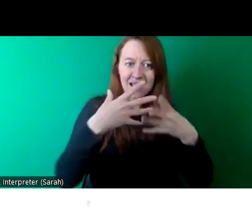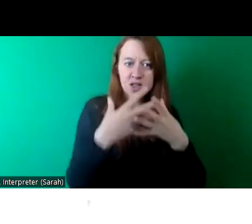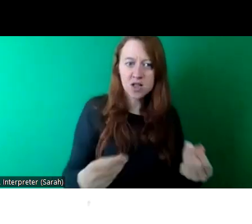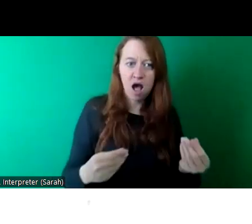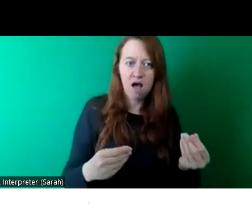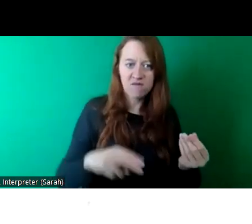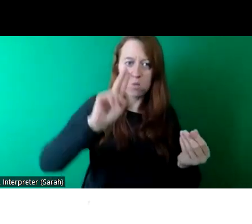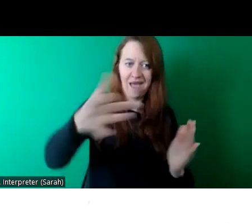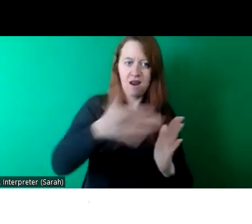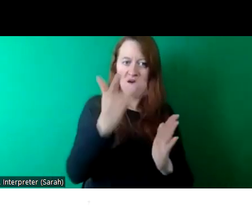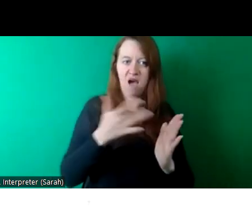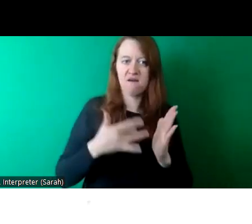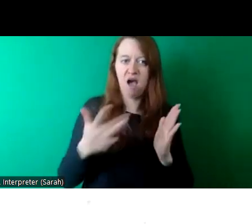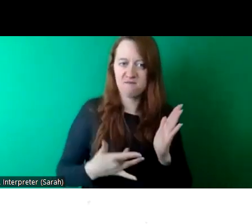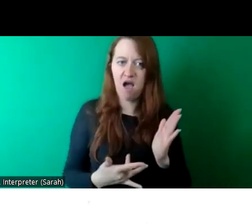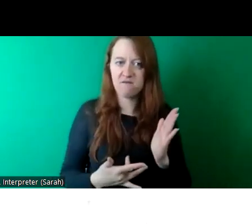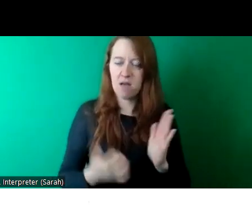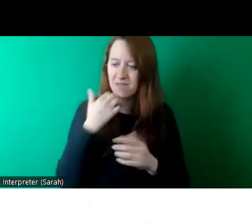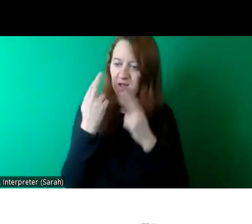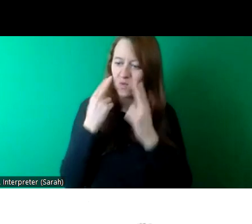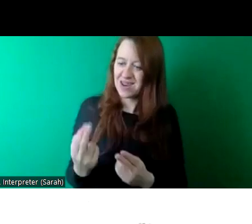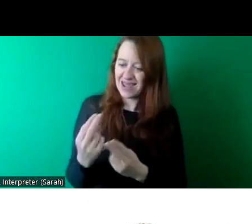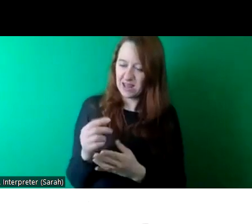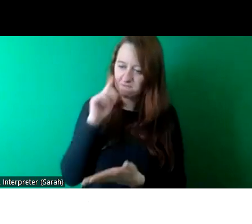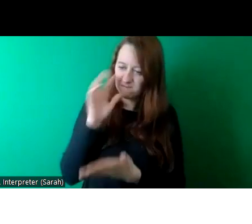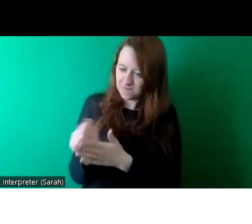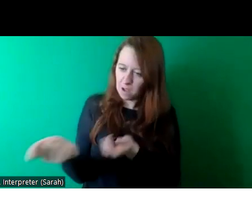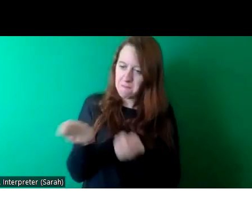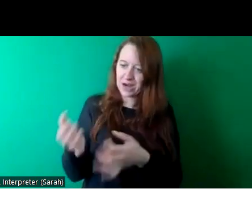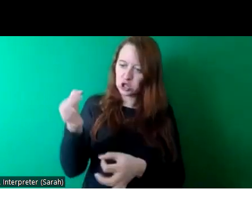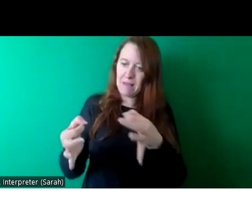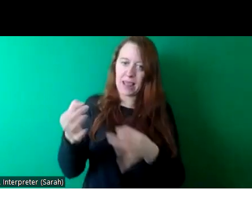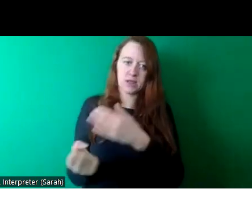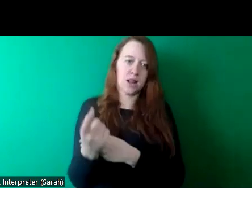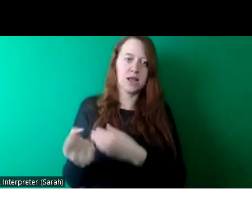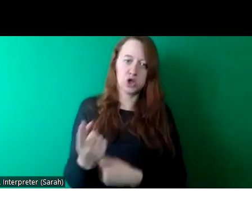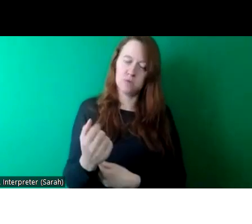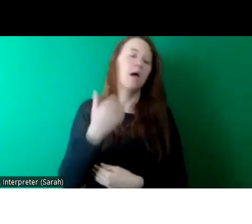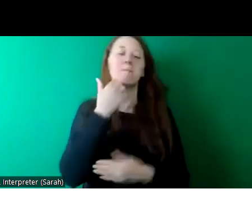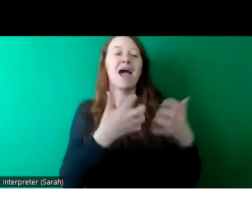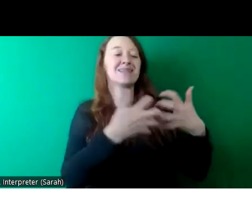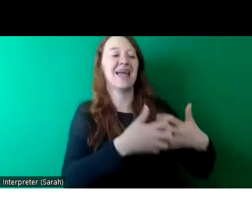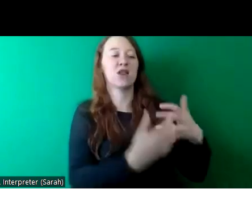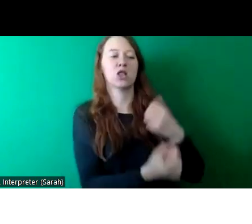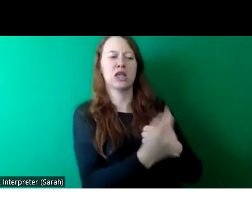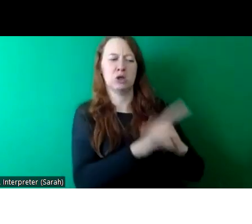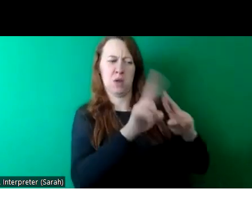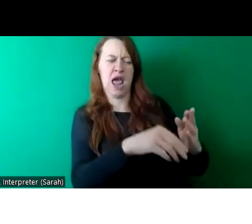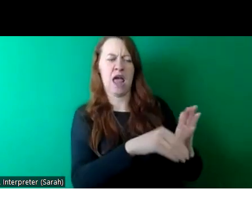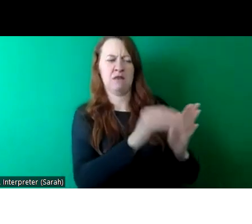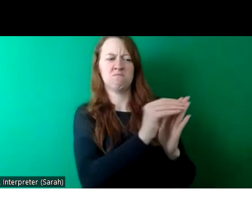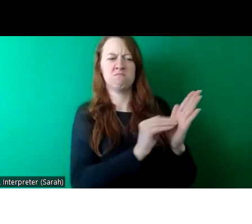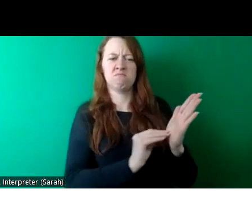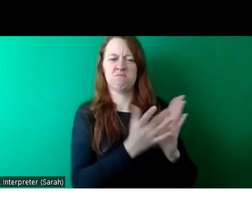to deal with the more difficult political issues that we need to tackle. the ones where there's least political agreement